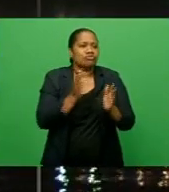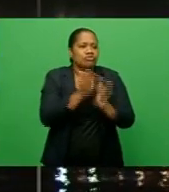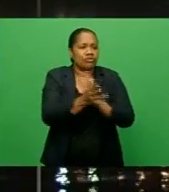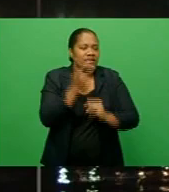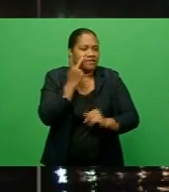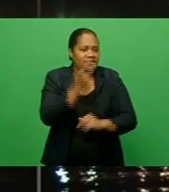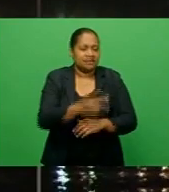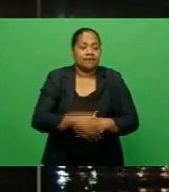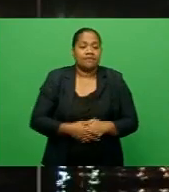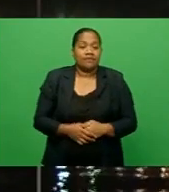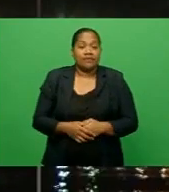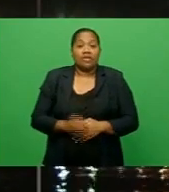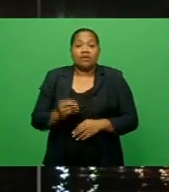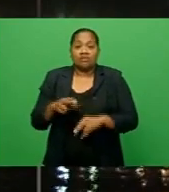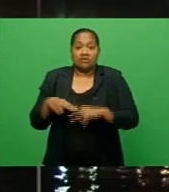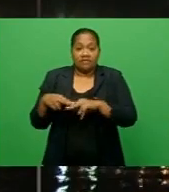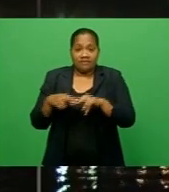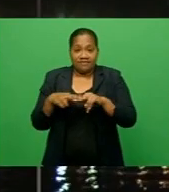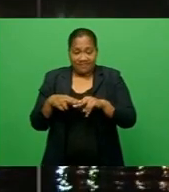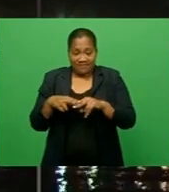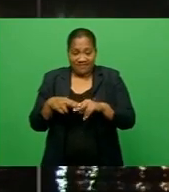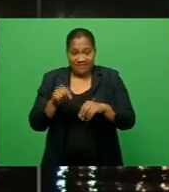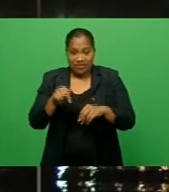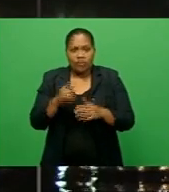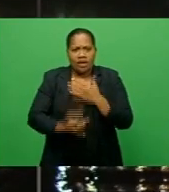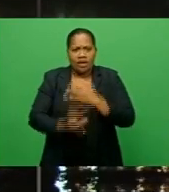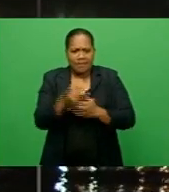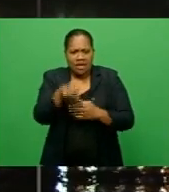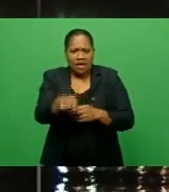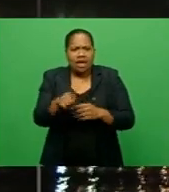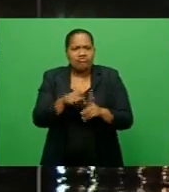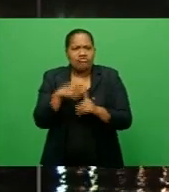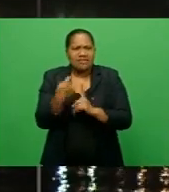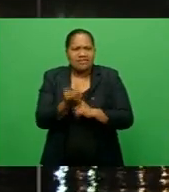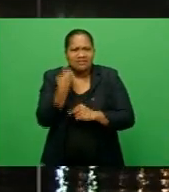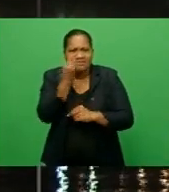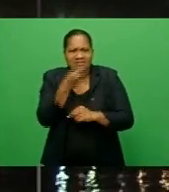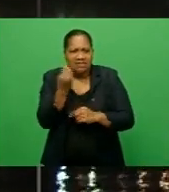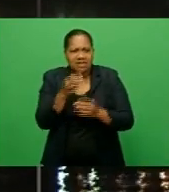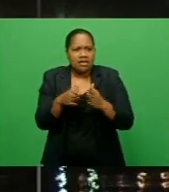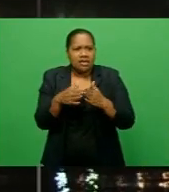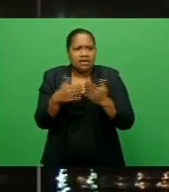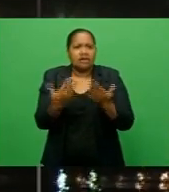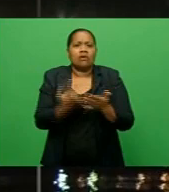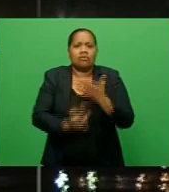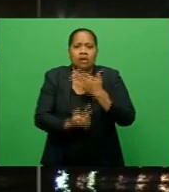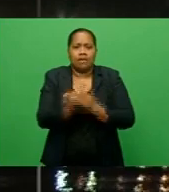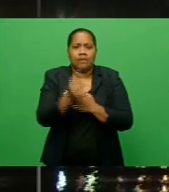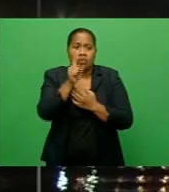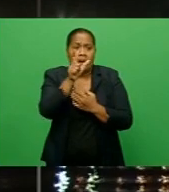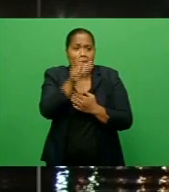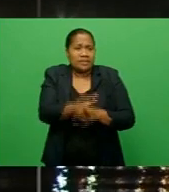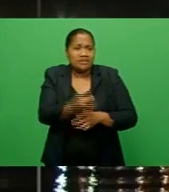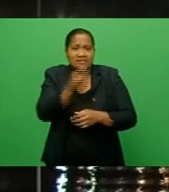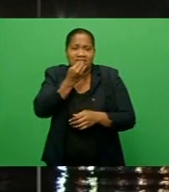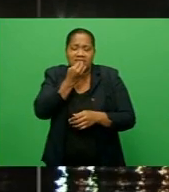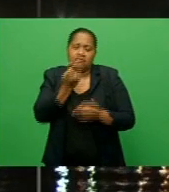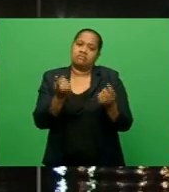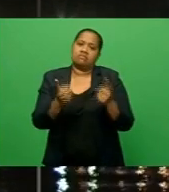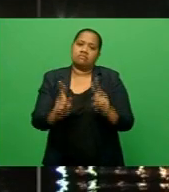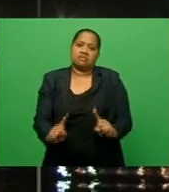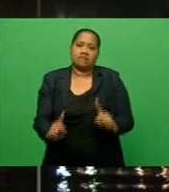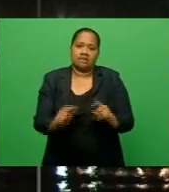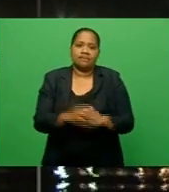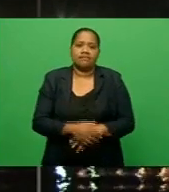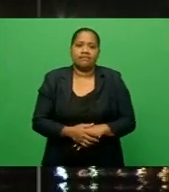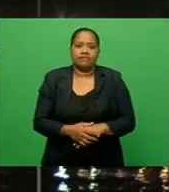recent cases of suspected Balolo poisoning in Vanua Level, which are believed to have claimed 1 life. Minister Semi Koroi-Lavasau says sea